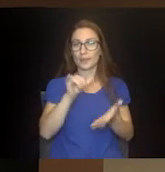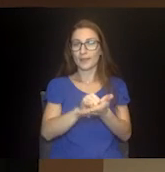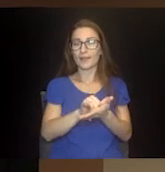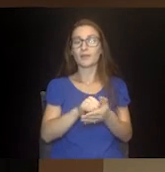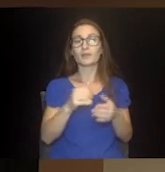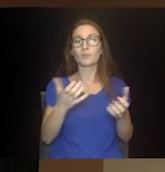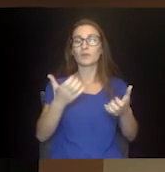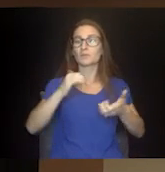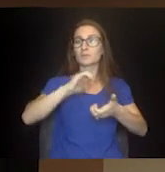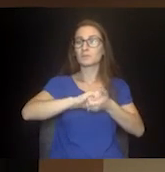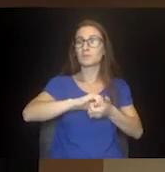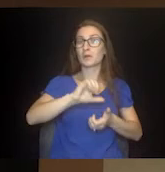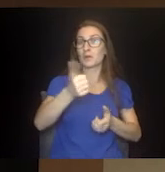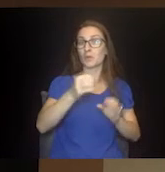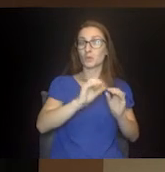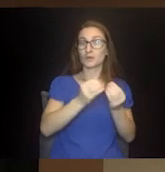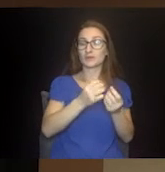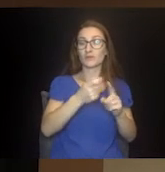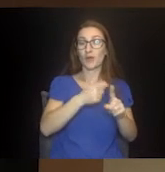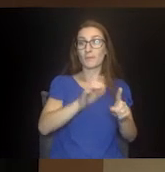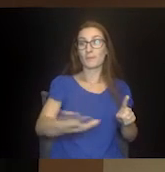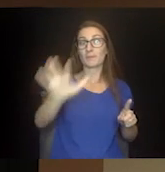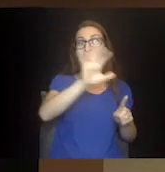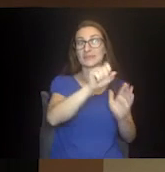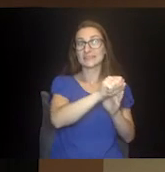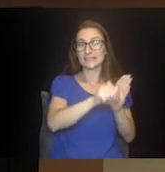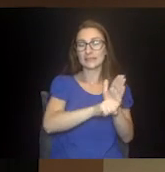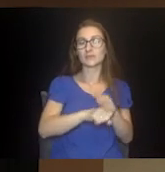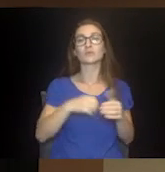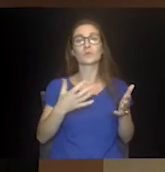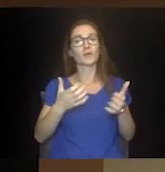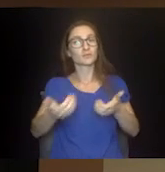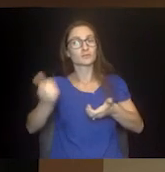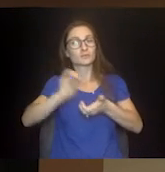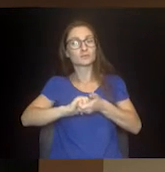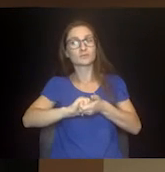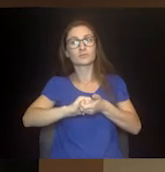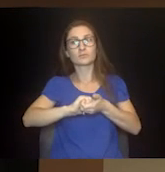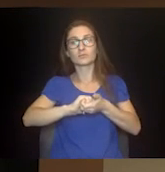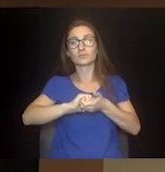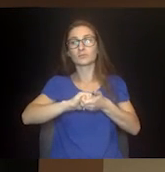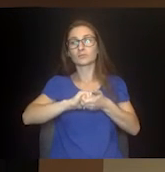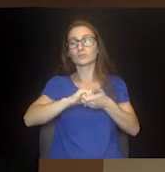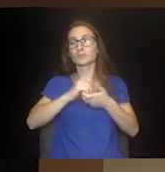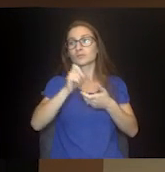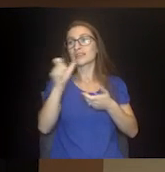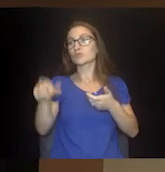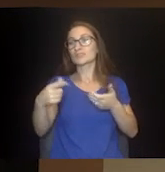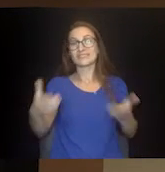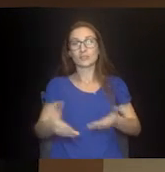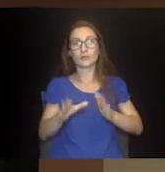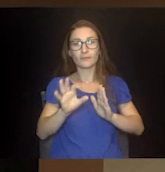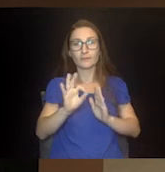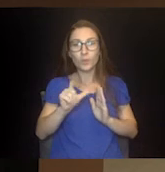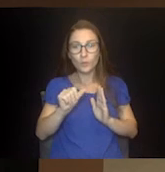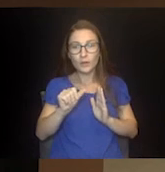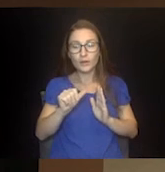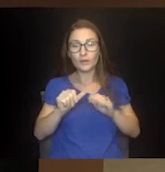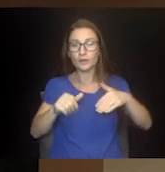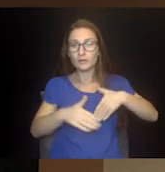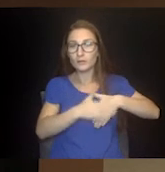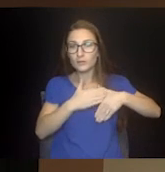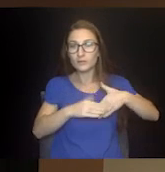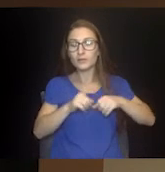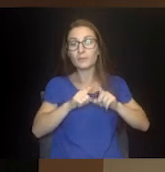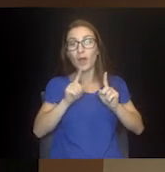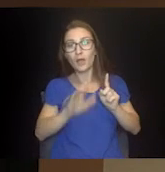We will love to at least work with other organizations from different states. We want to work with other organizations from, you know, not just in the state of